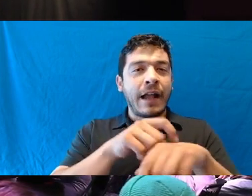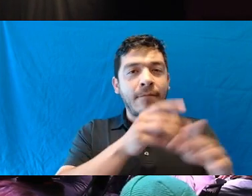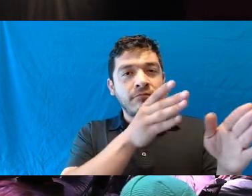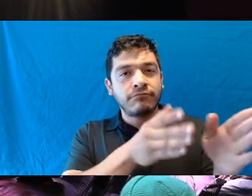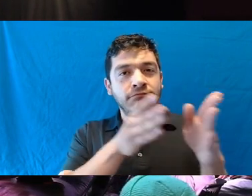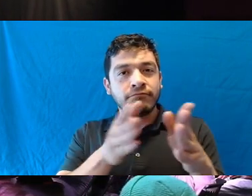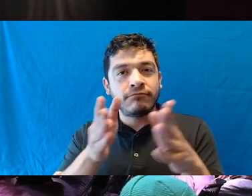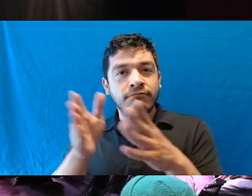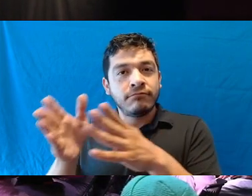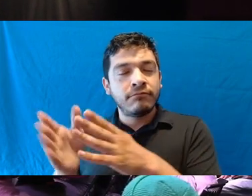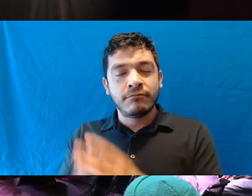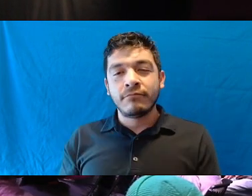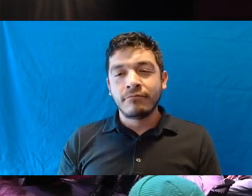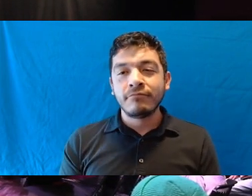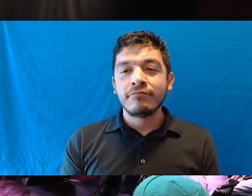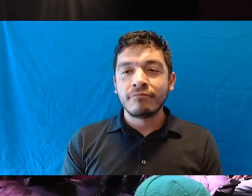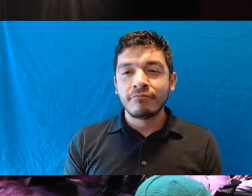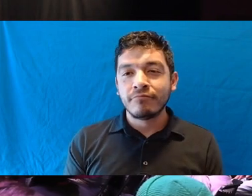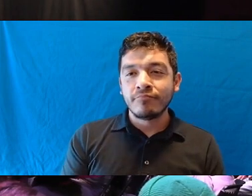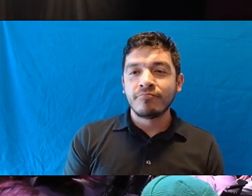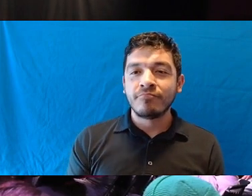move this. Okay.